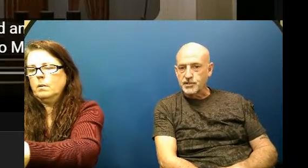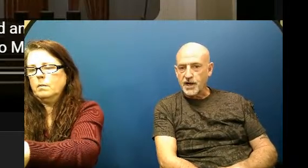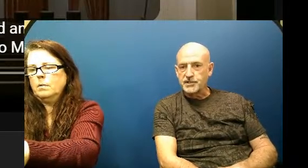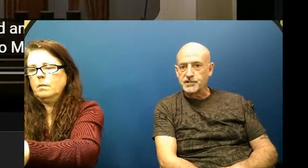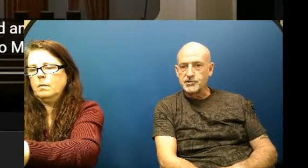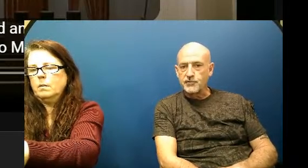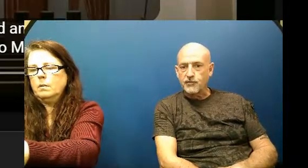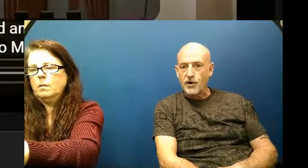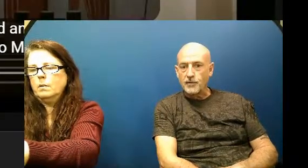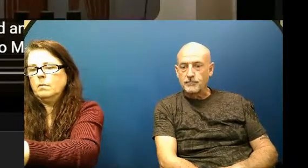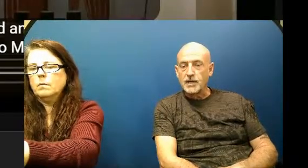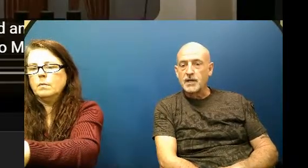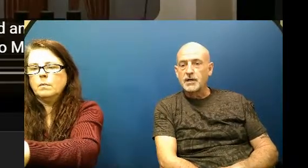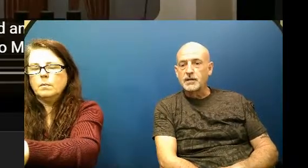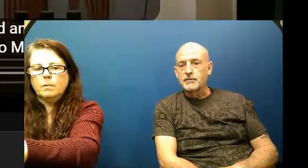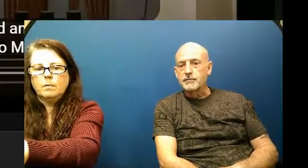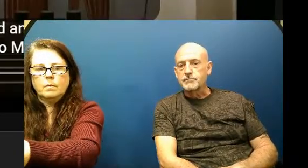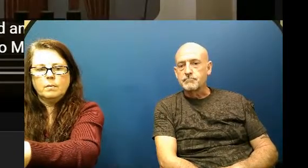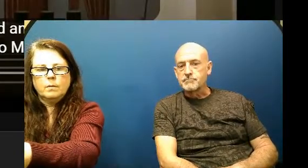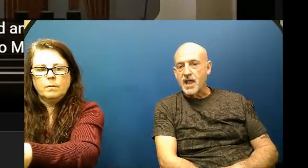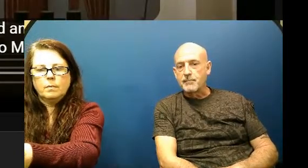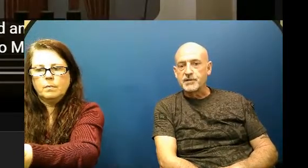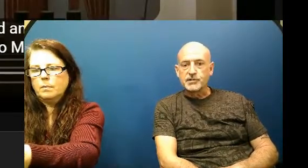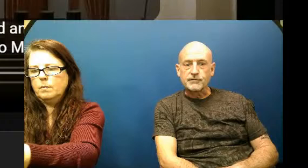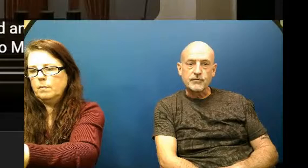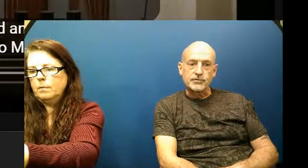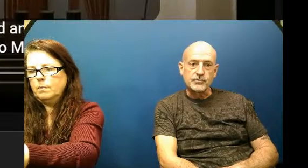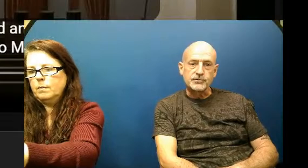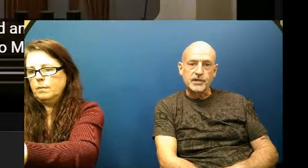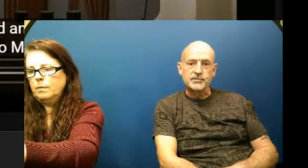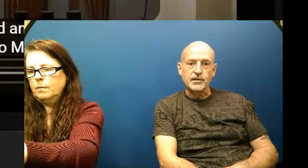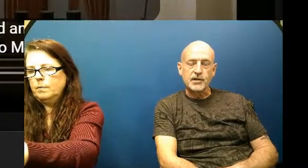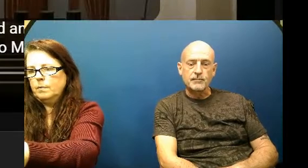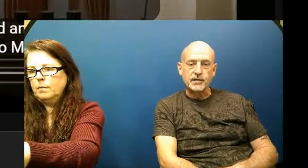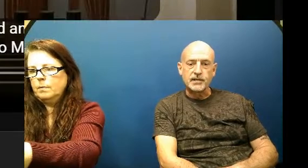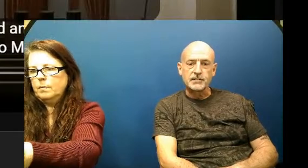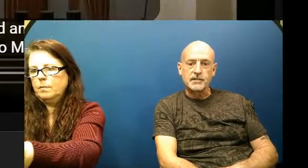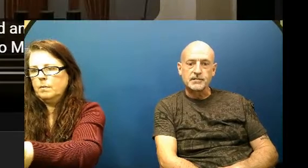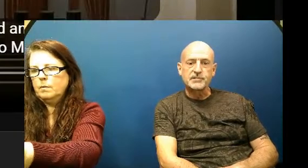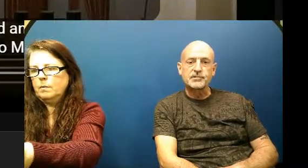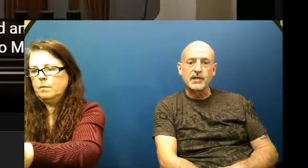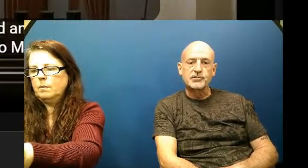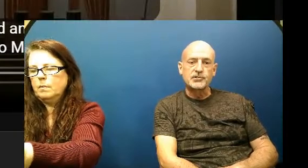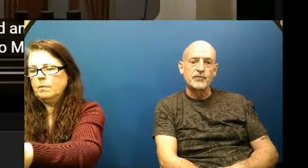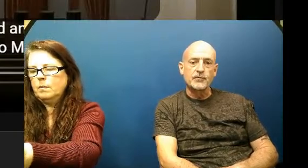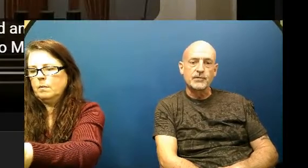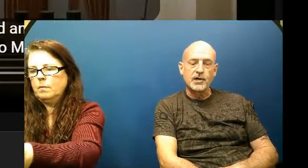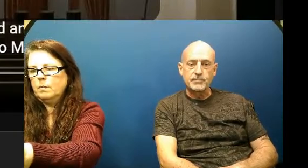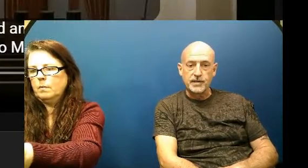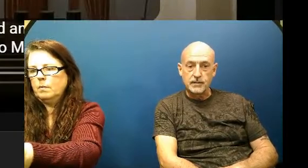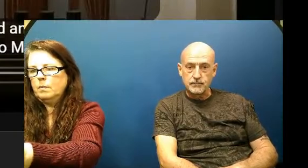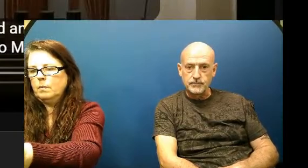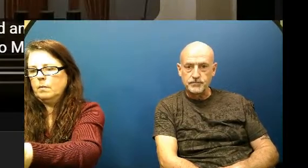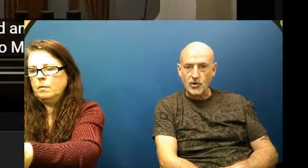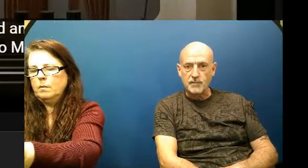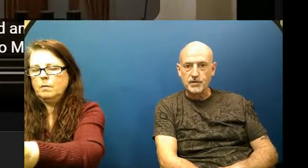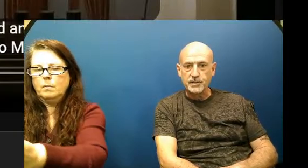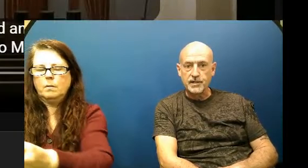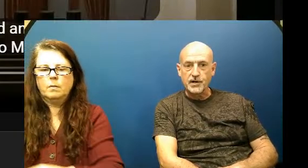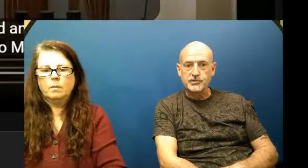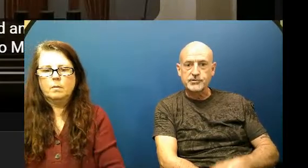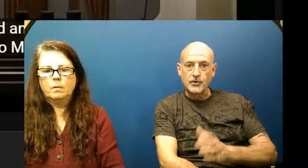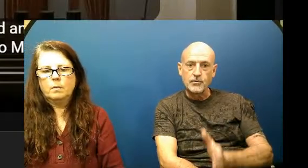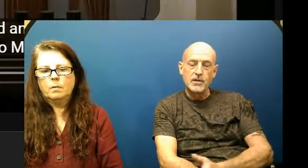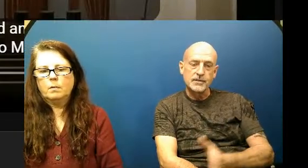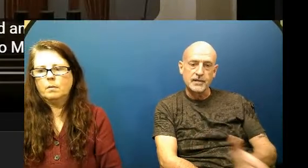of protecting you from damages for suits against the company, it insulates you from the company, right? But